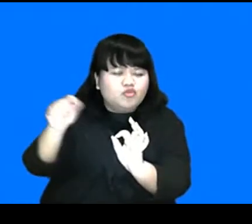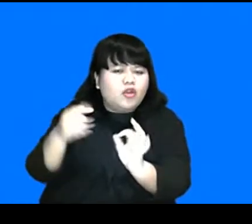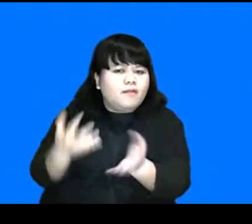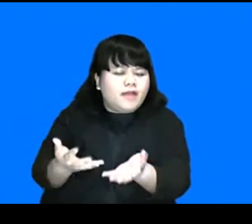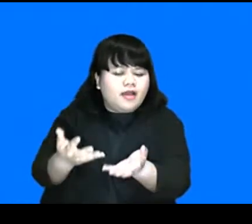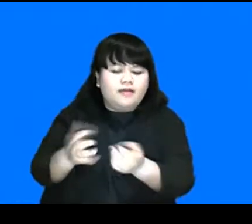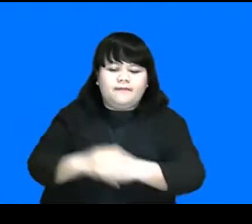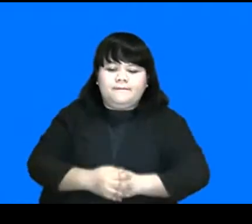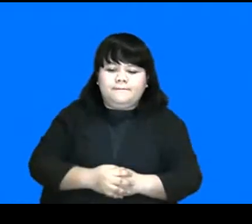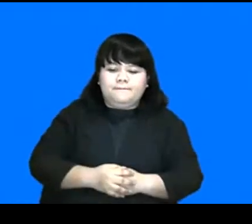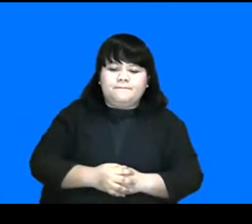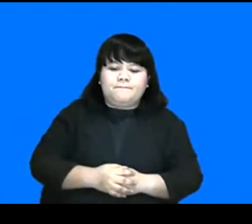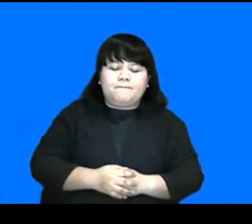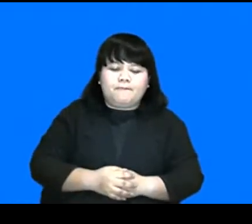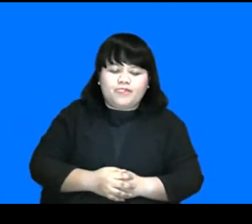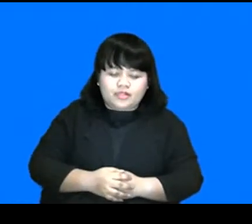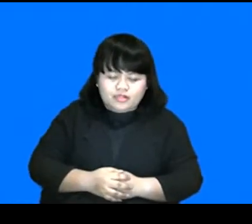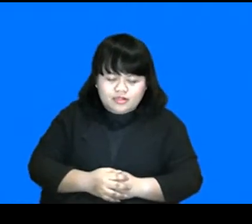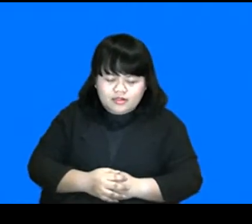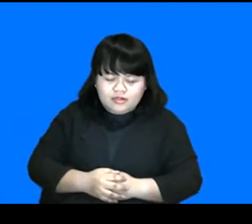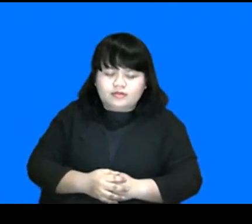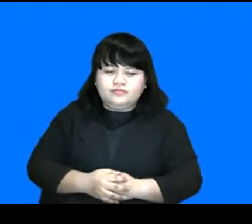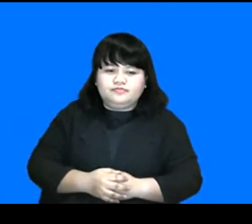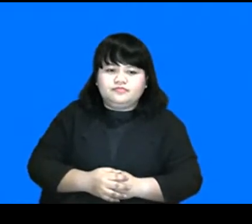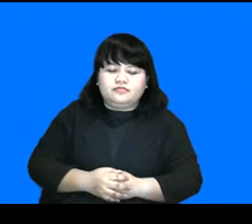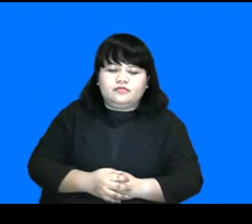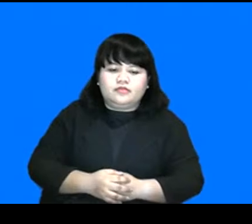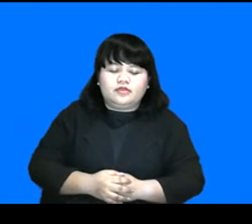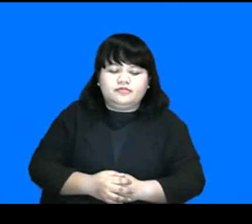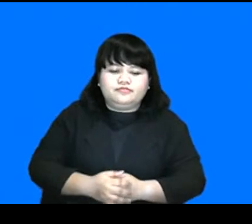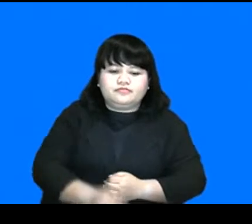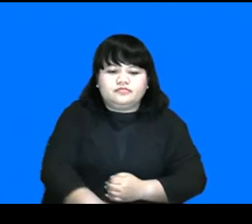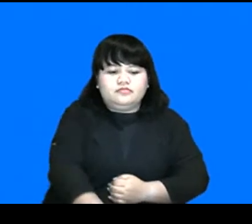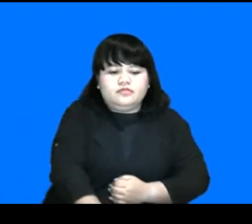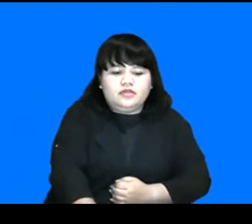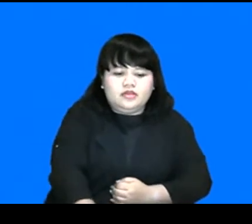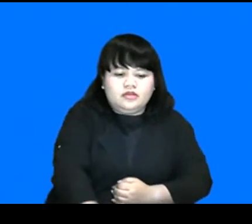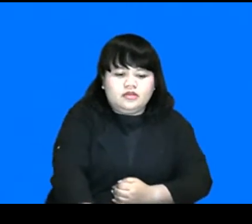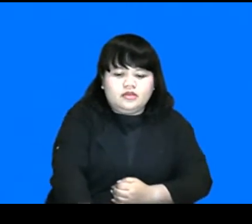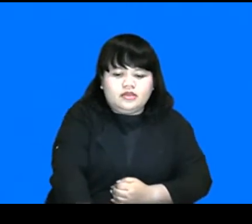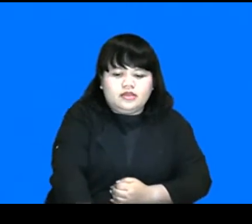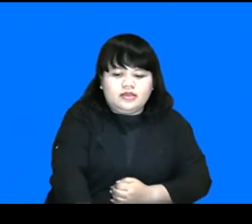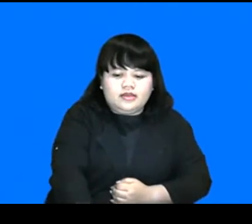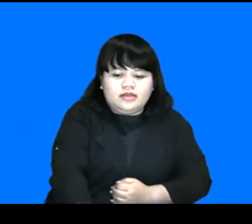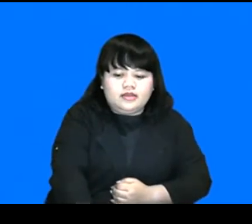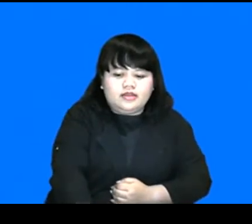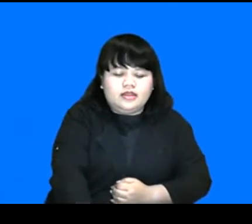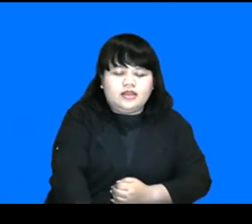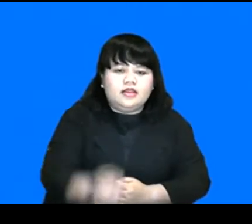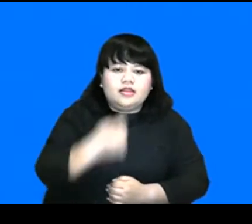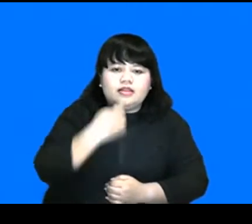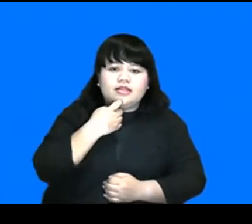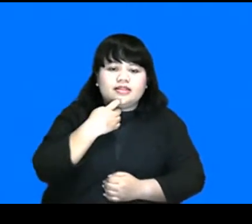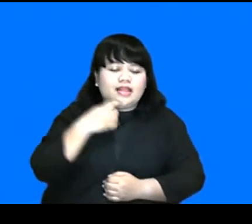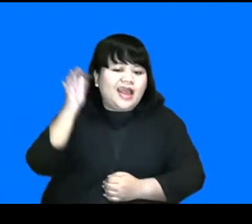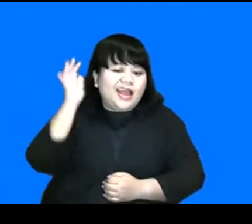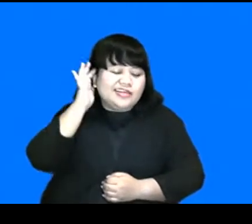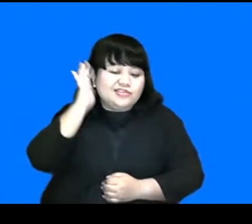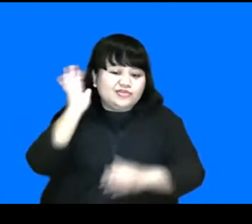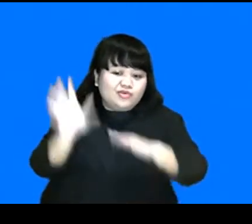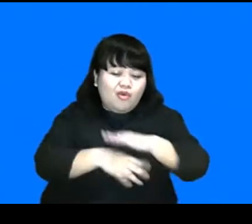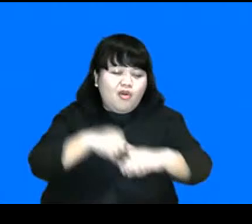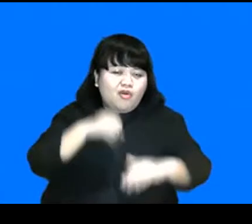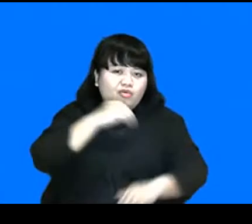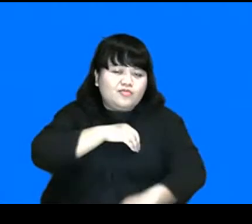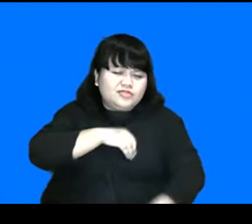Yeah. On the issue of corruption, there is corruption. But it's not that it's localized only